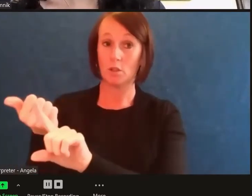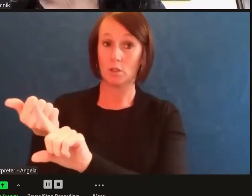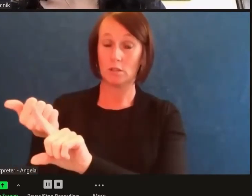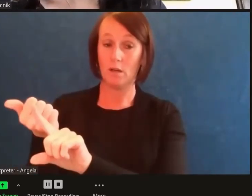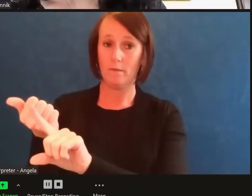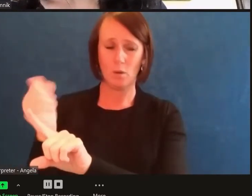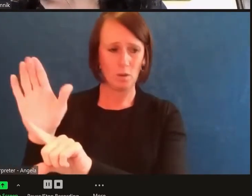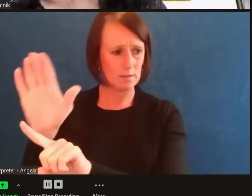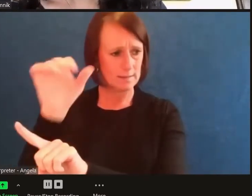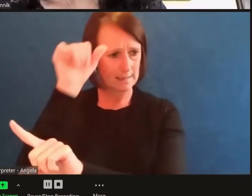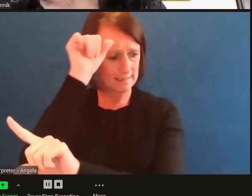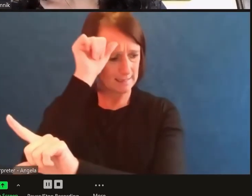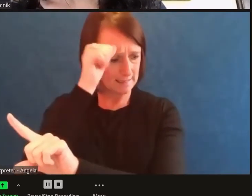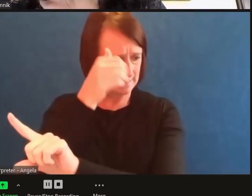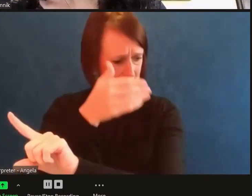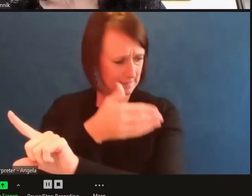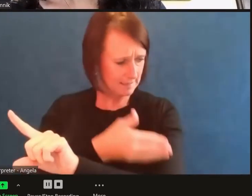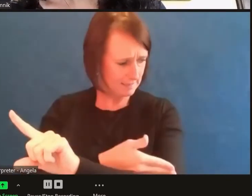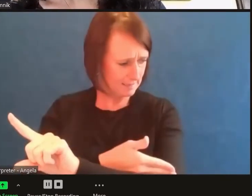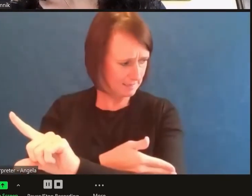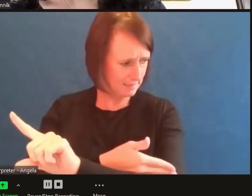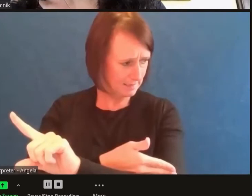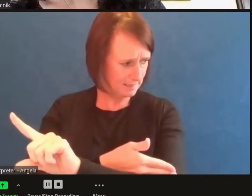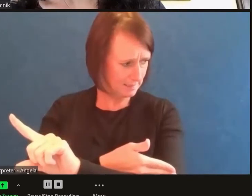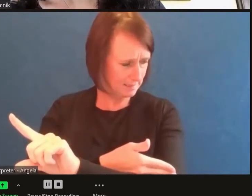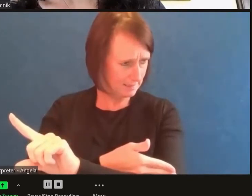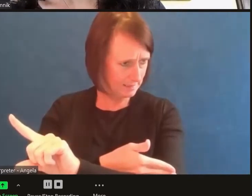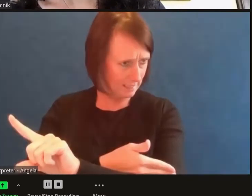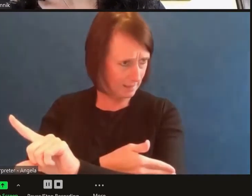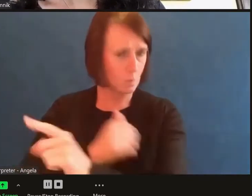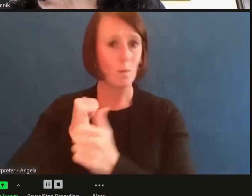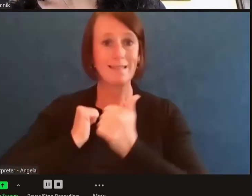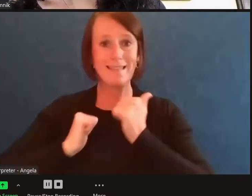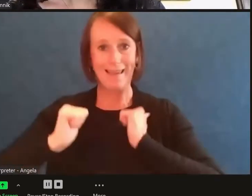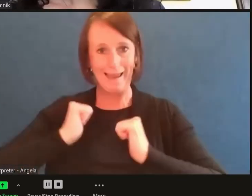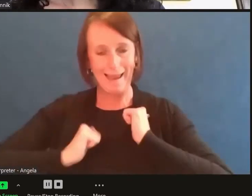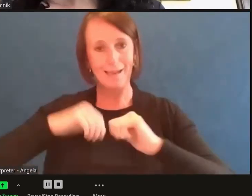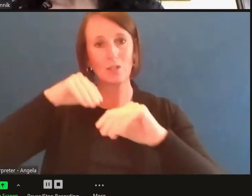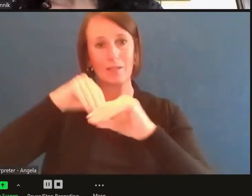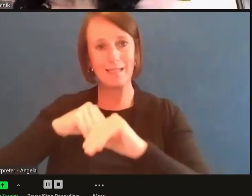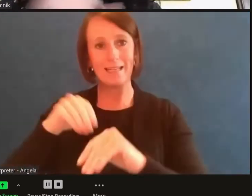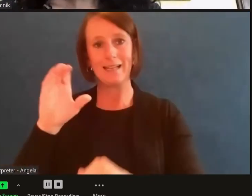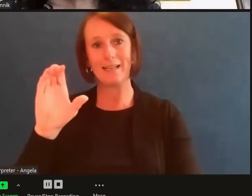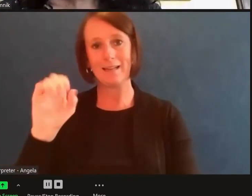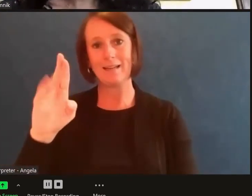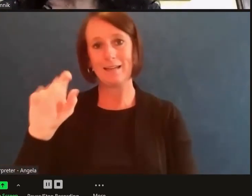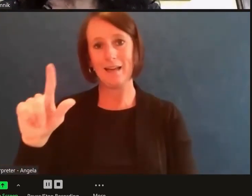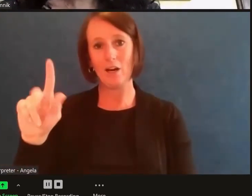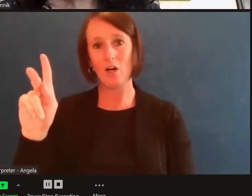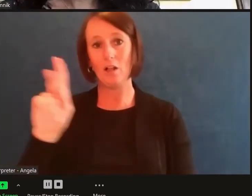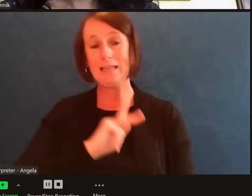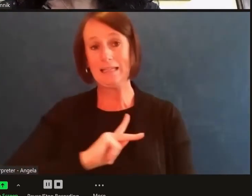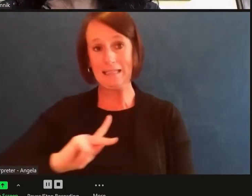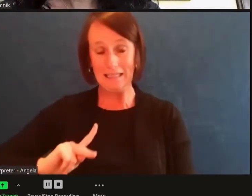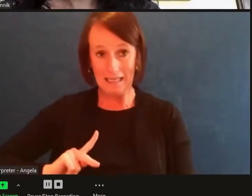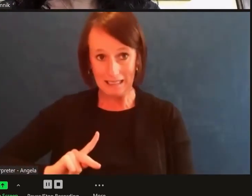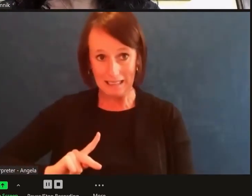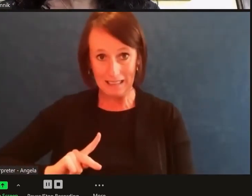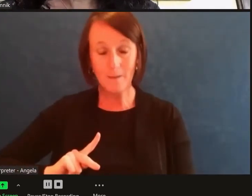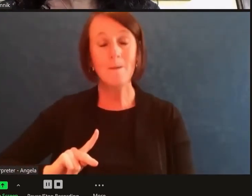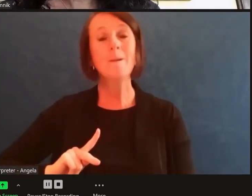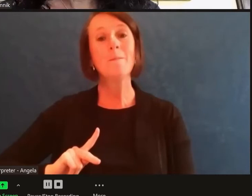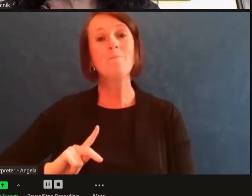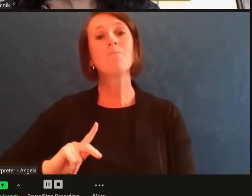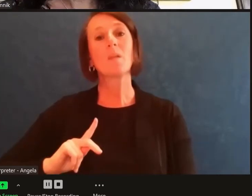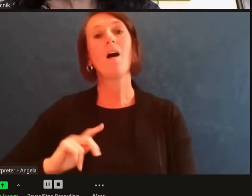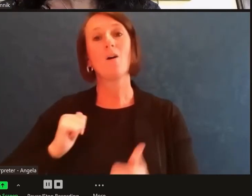son was the premier male actor in the Carole King story on Broadway. Starred as Spider-Man on Broadway, and her daughter was just a lead actress in a